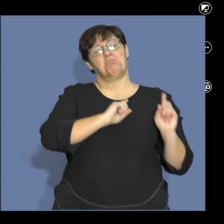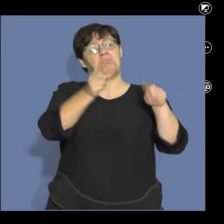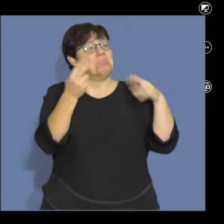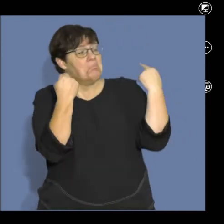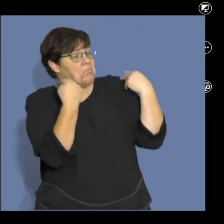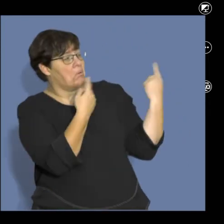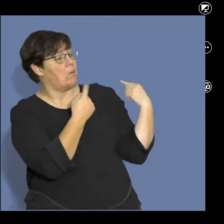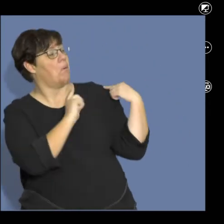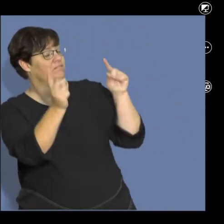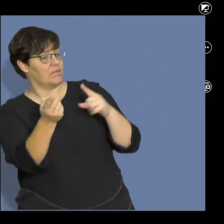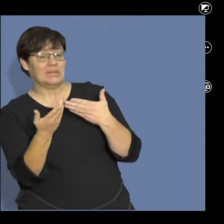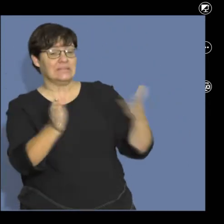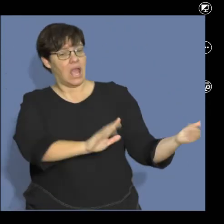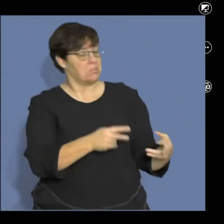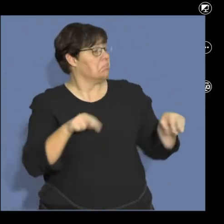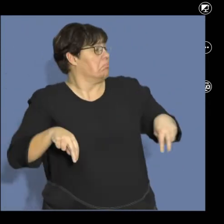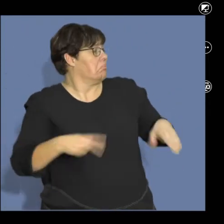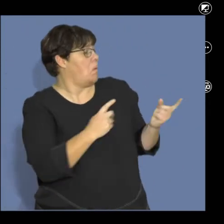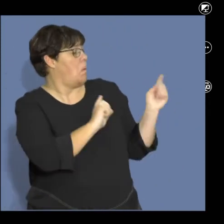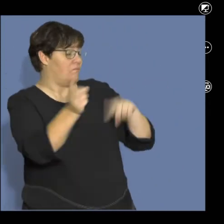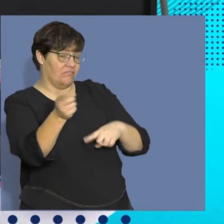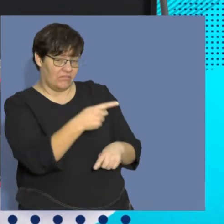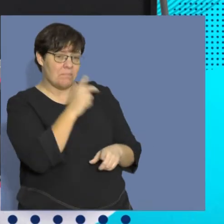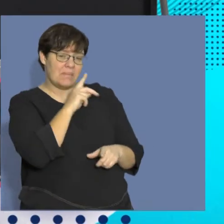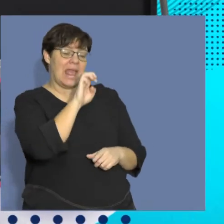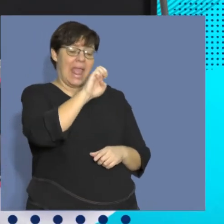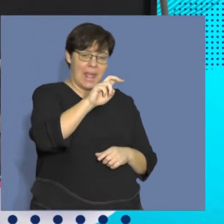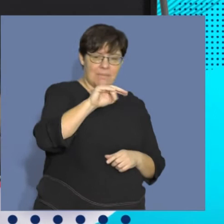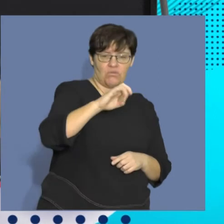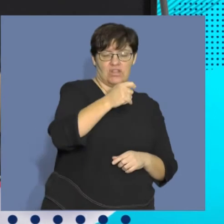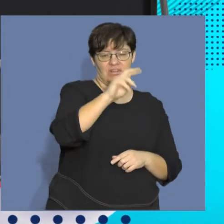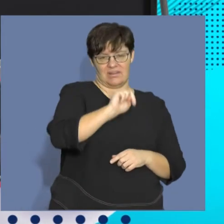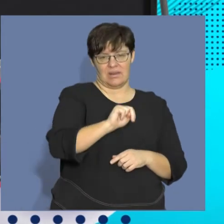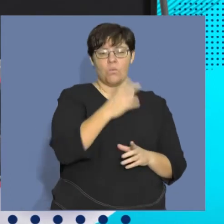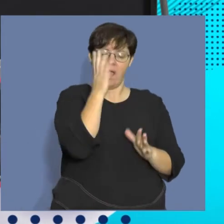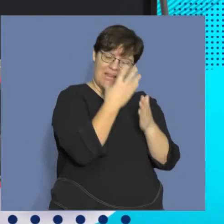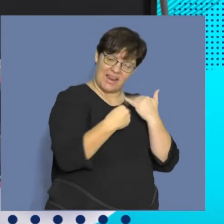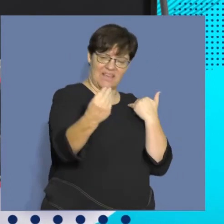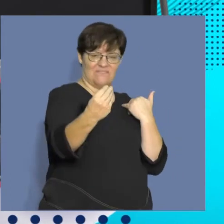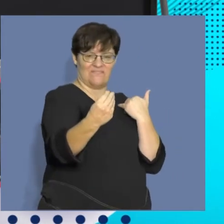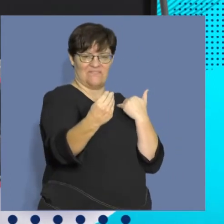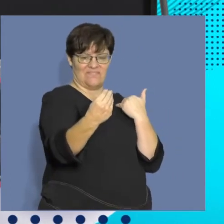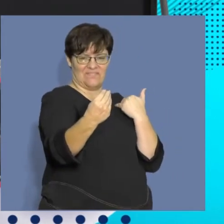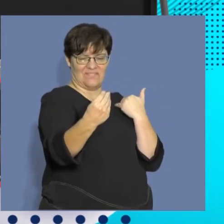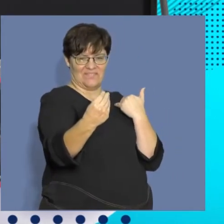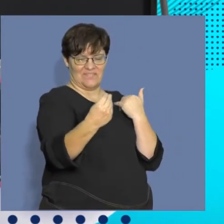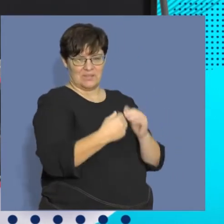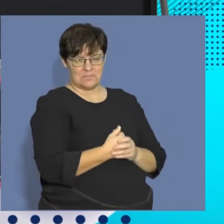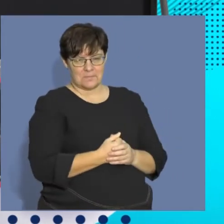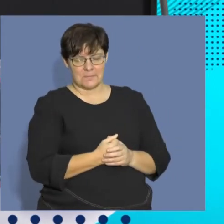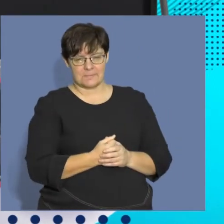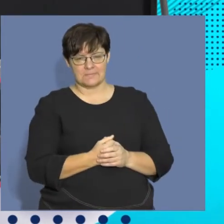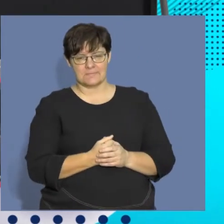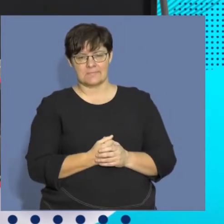to go somewhere else. So it's not dying, but in effect, it's leaving